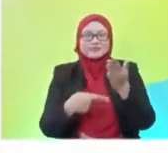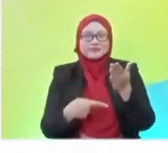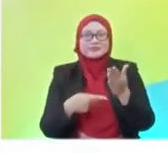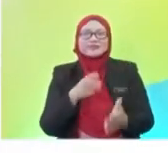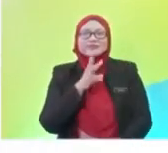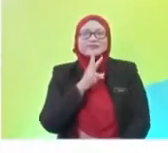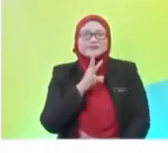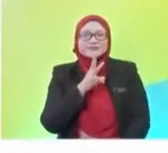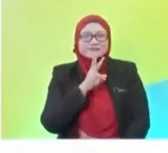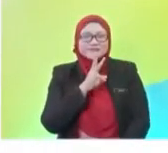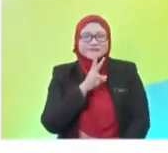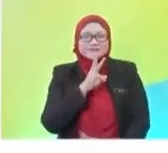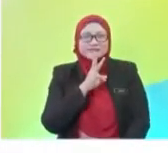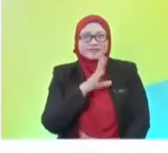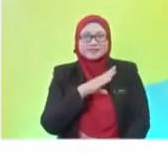Water. Water.